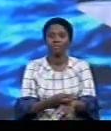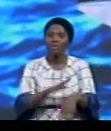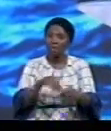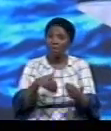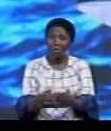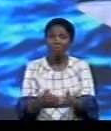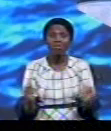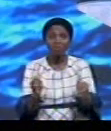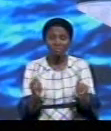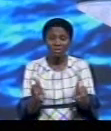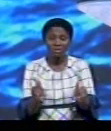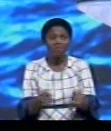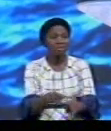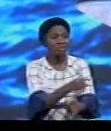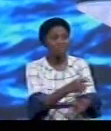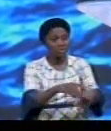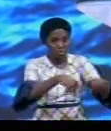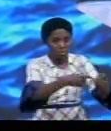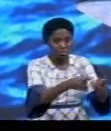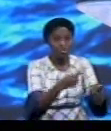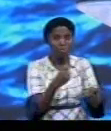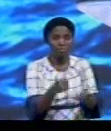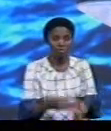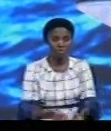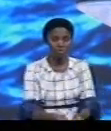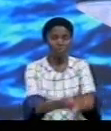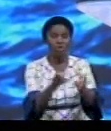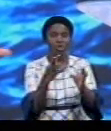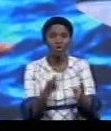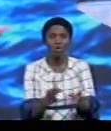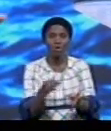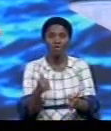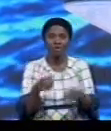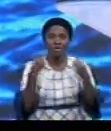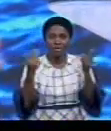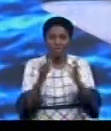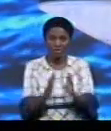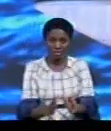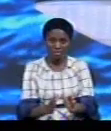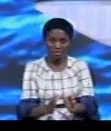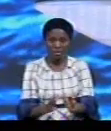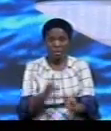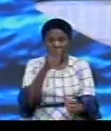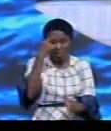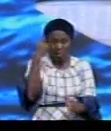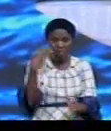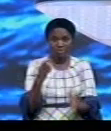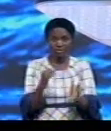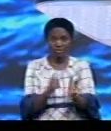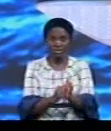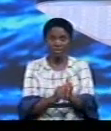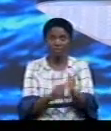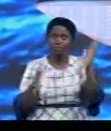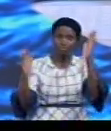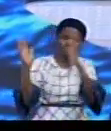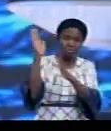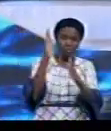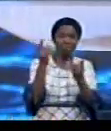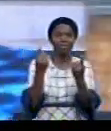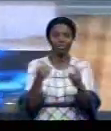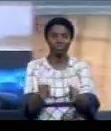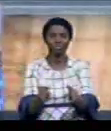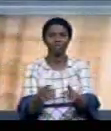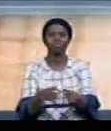the way of the transgressor. Because of that, storms come. Not